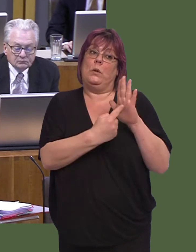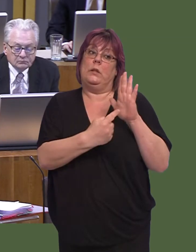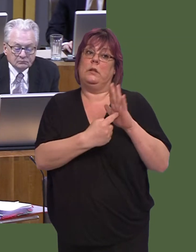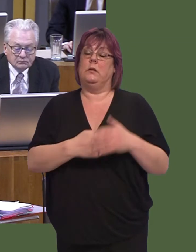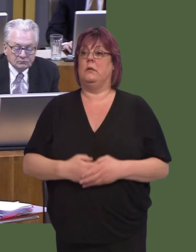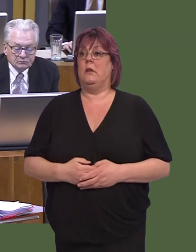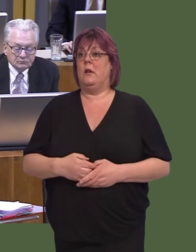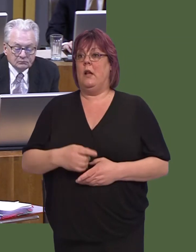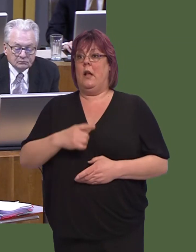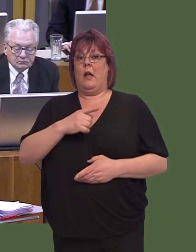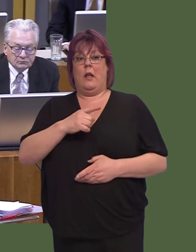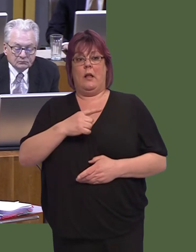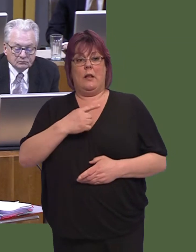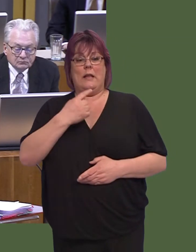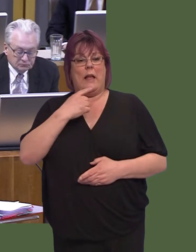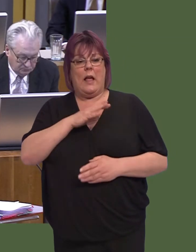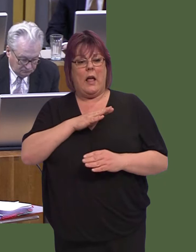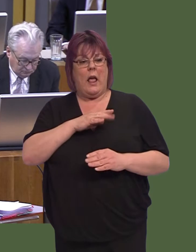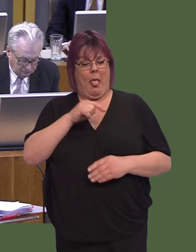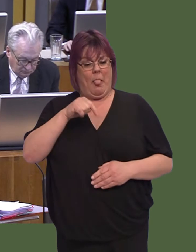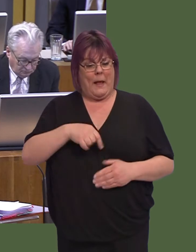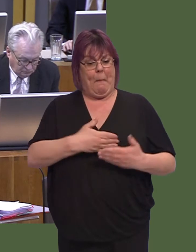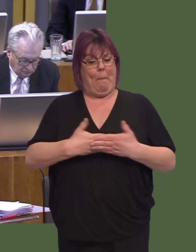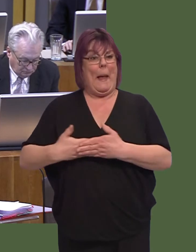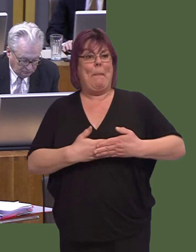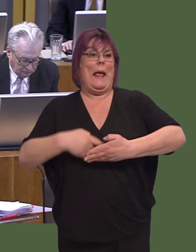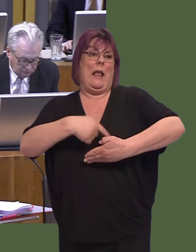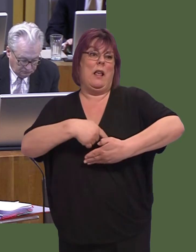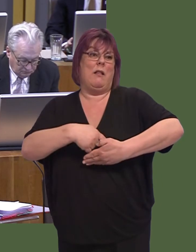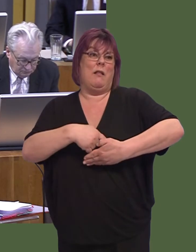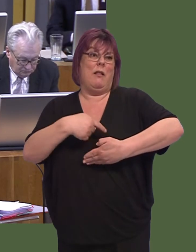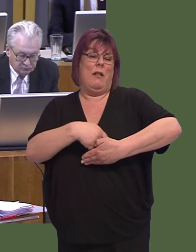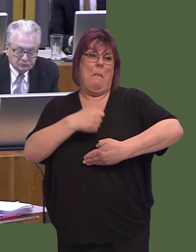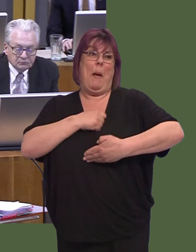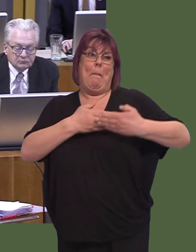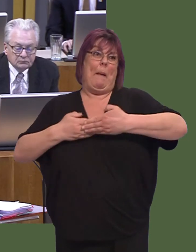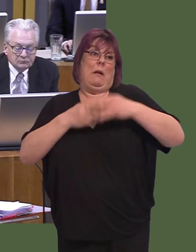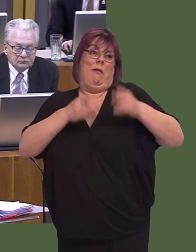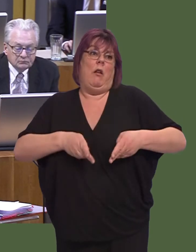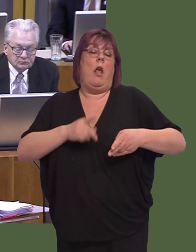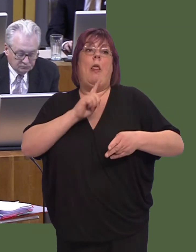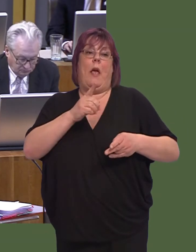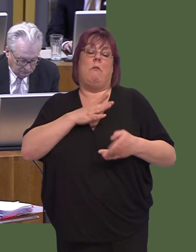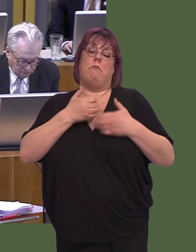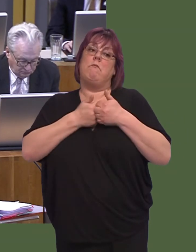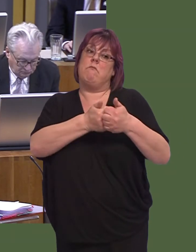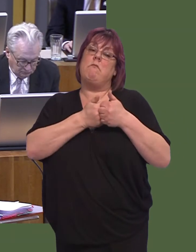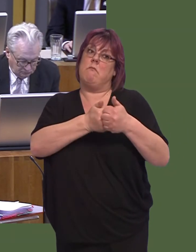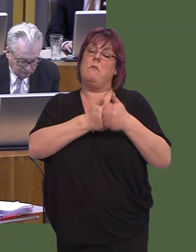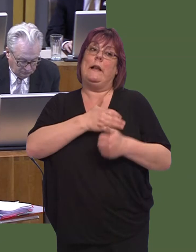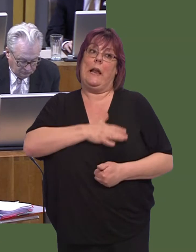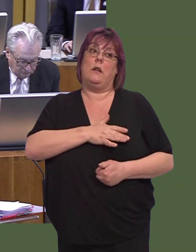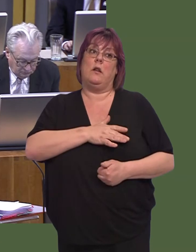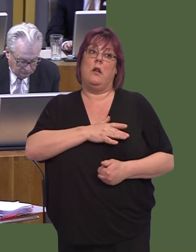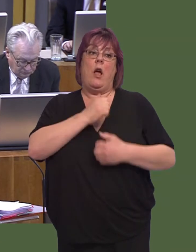have lost somebody. They do not see it in terms of a stillbirth, they see it in terms of a child. And hugely important then that